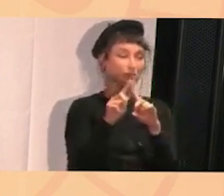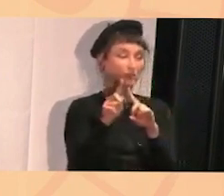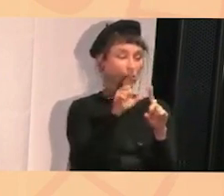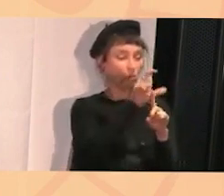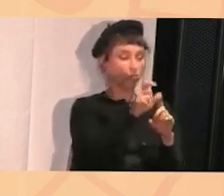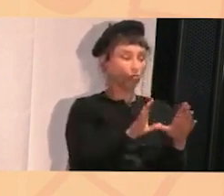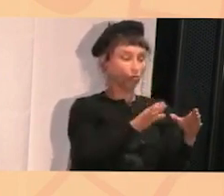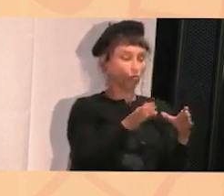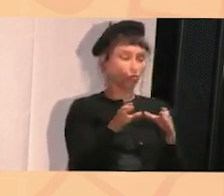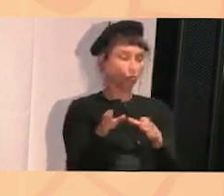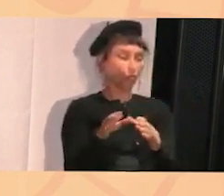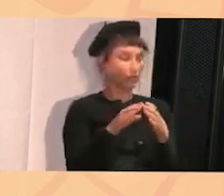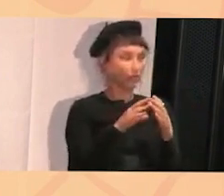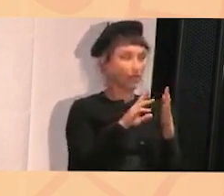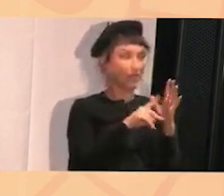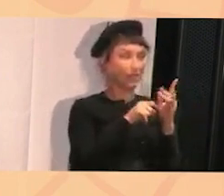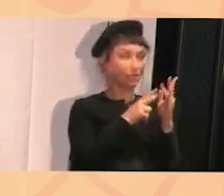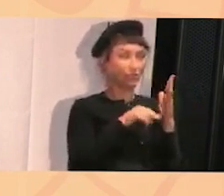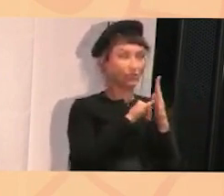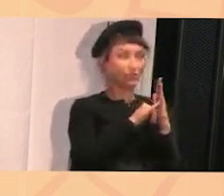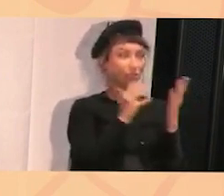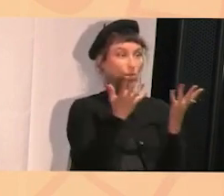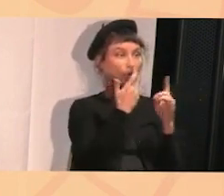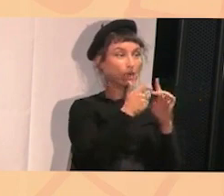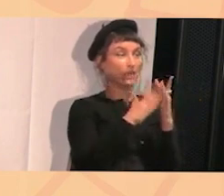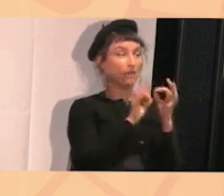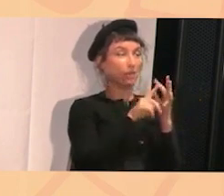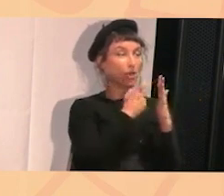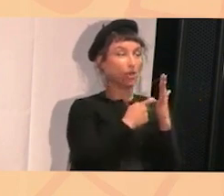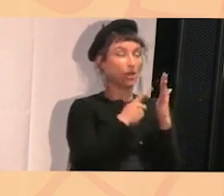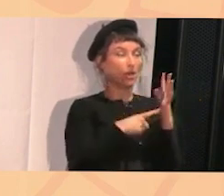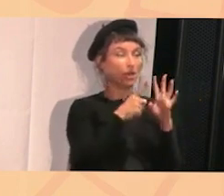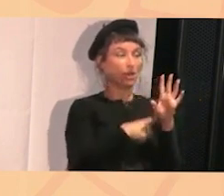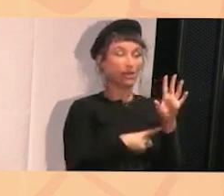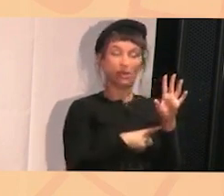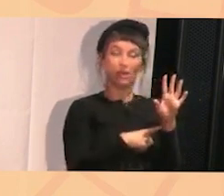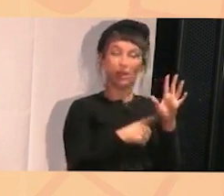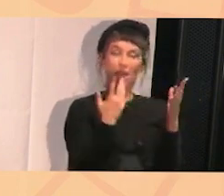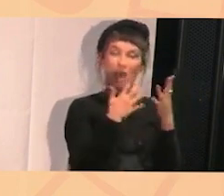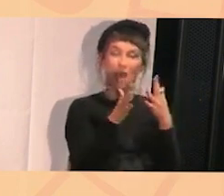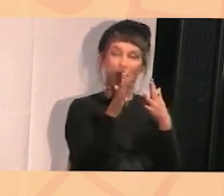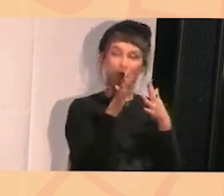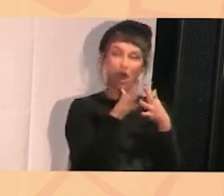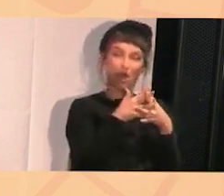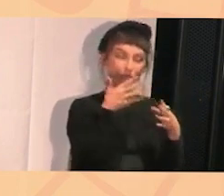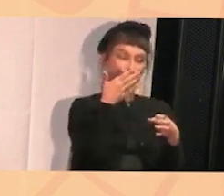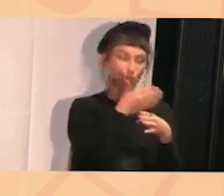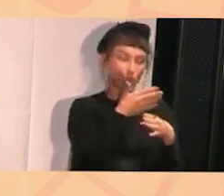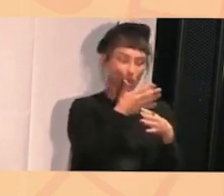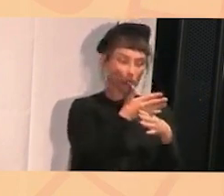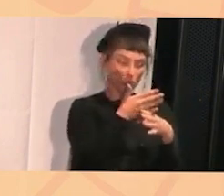cultural groups and nations in the Kimberley alone, how do you work through the strategy